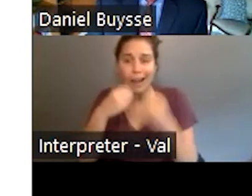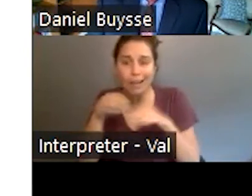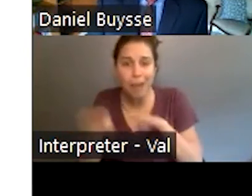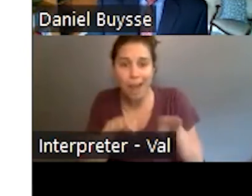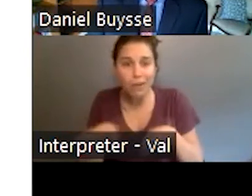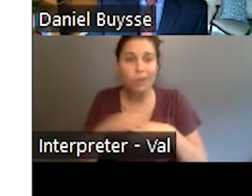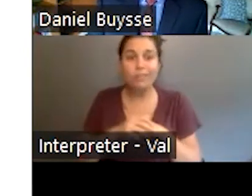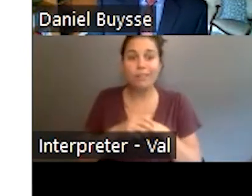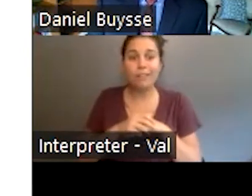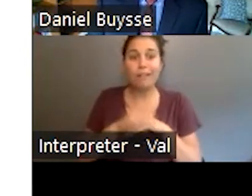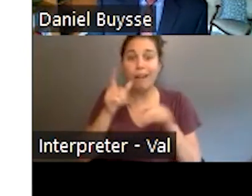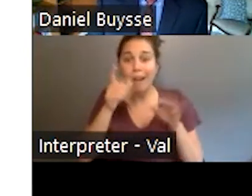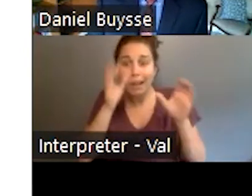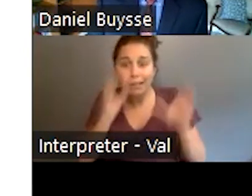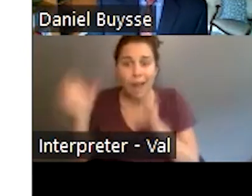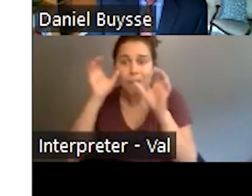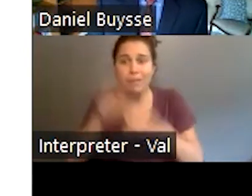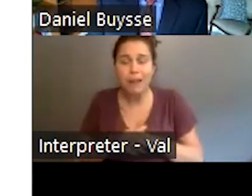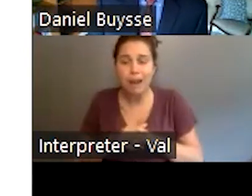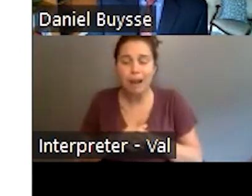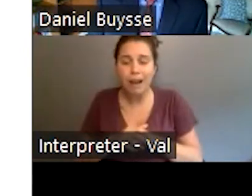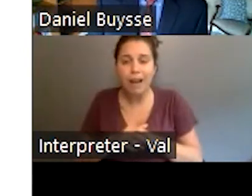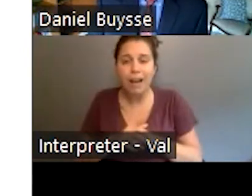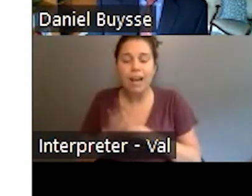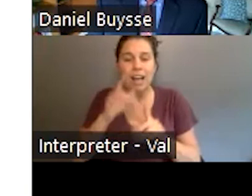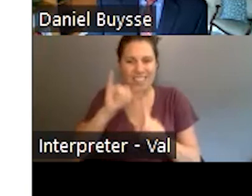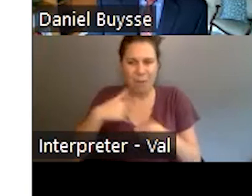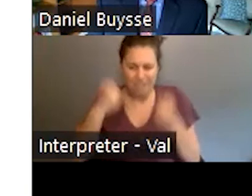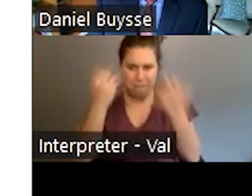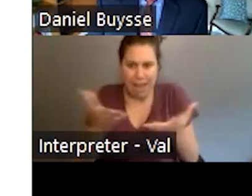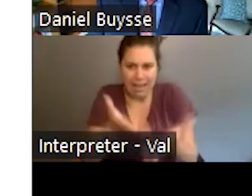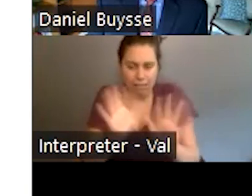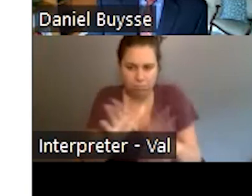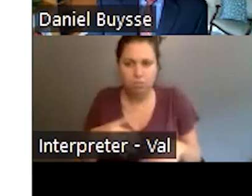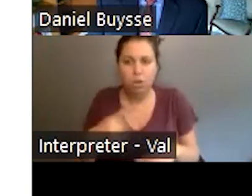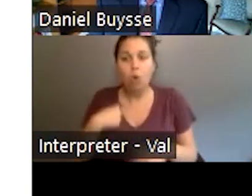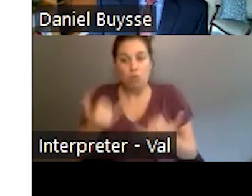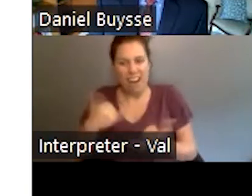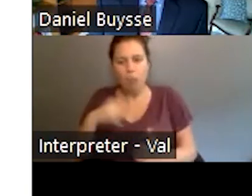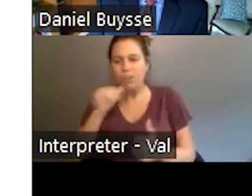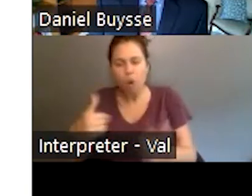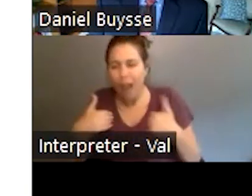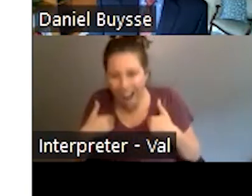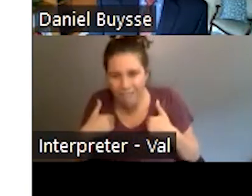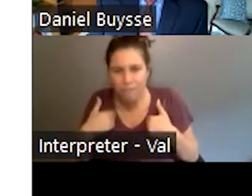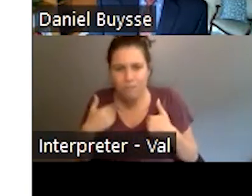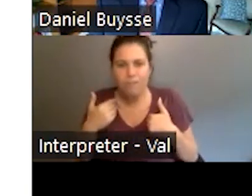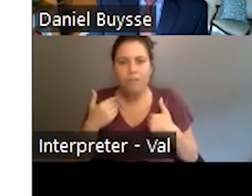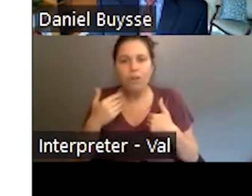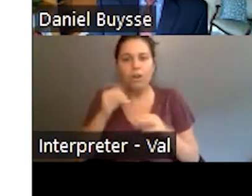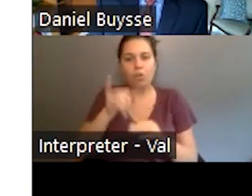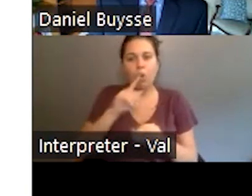targeting insomnia. But what we currently lack are interventions that are, if you will, upstream from